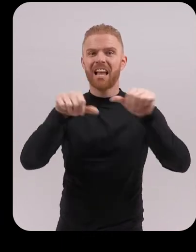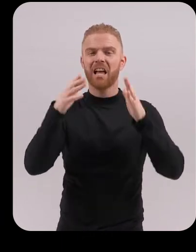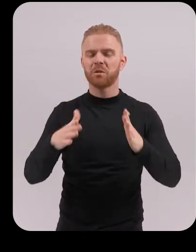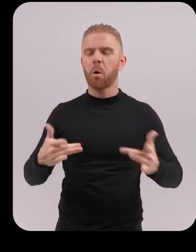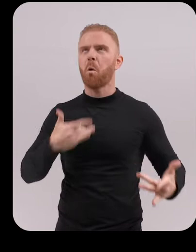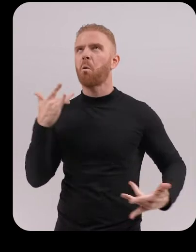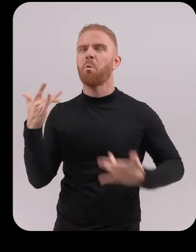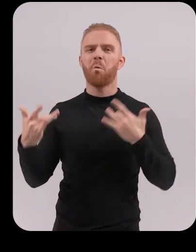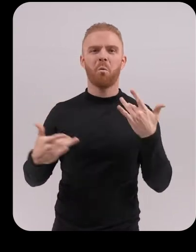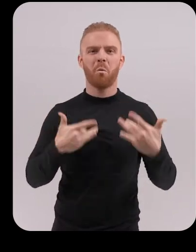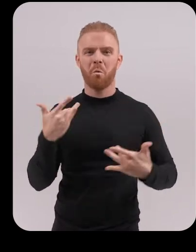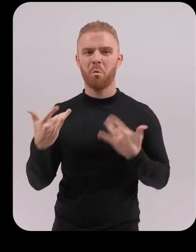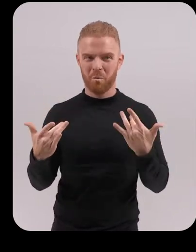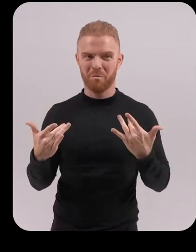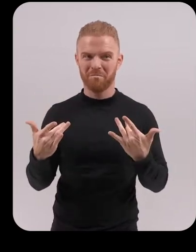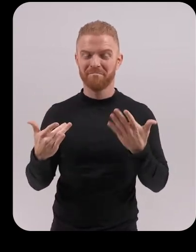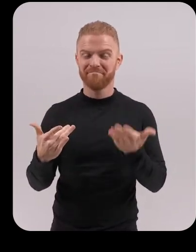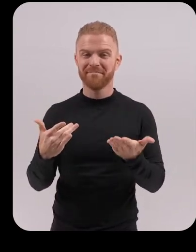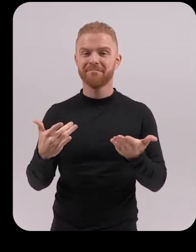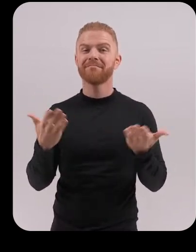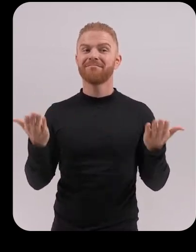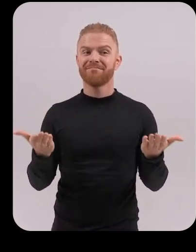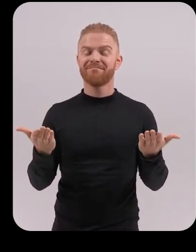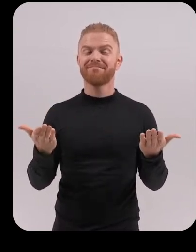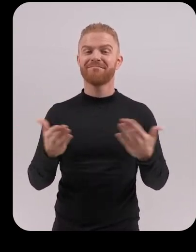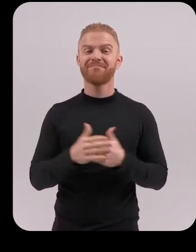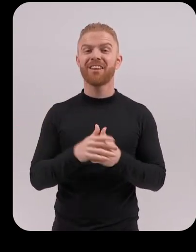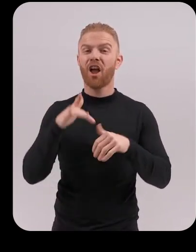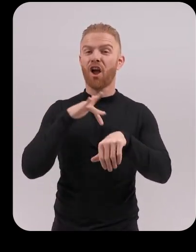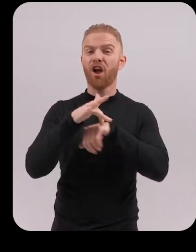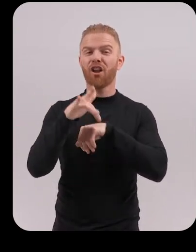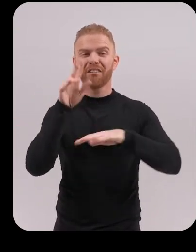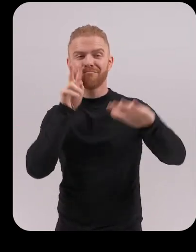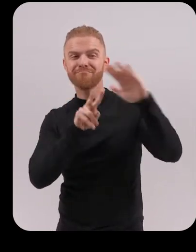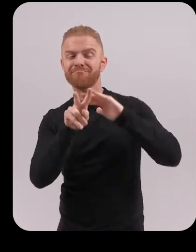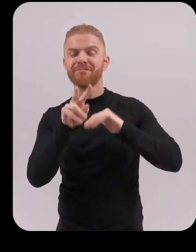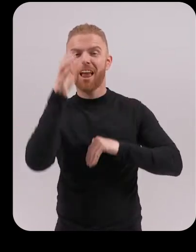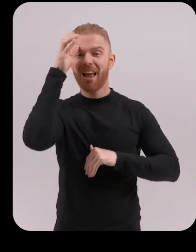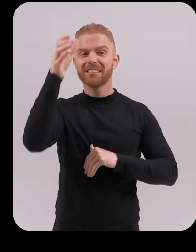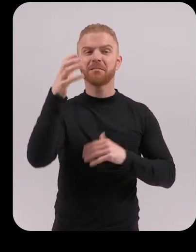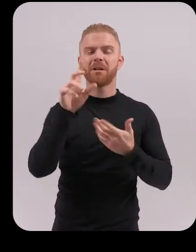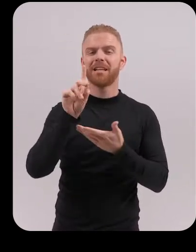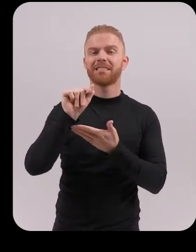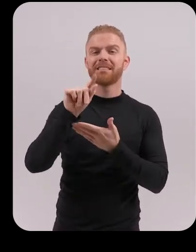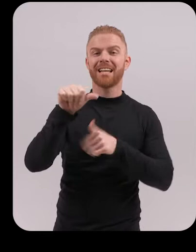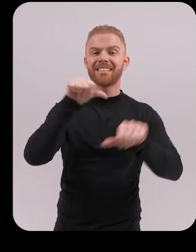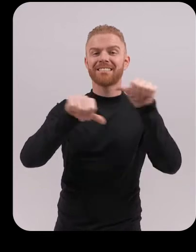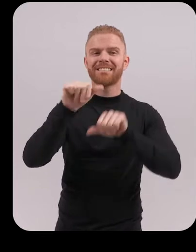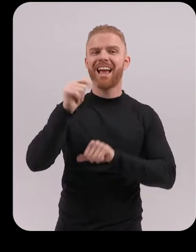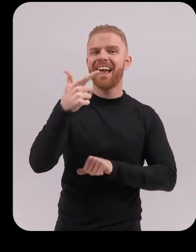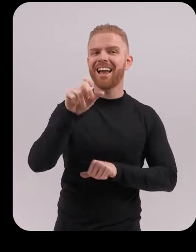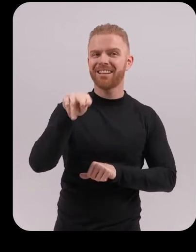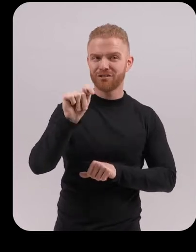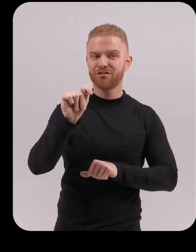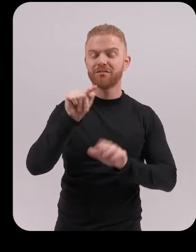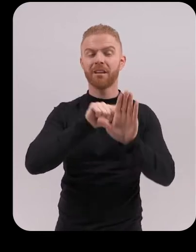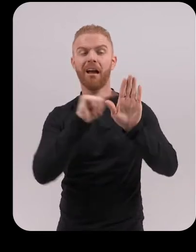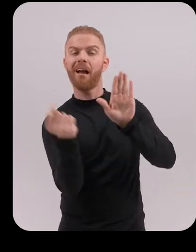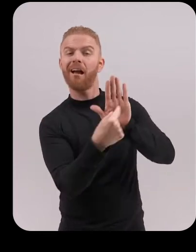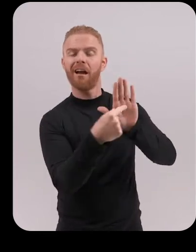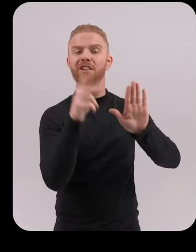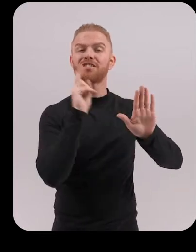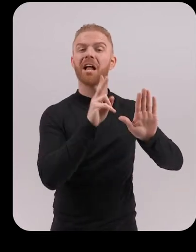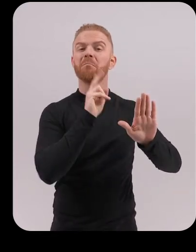scientists out there really excited. Here's an early concept of a data science agent. Under the hood, it